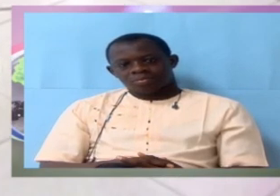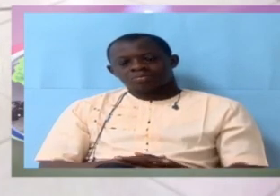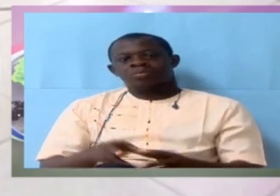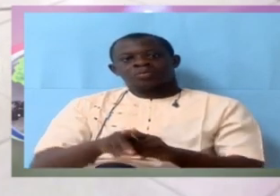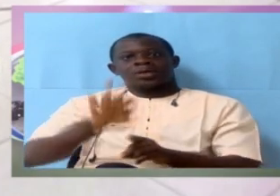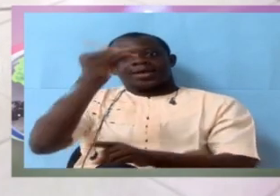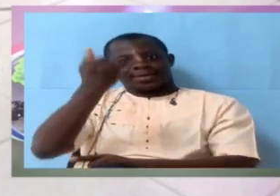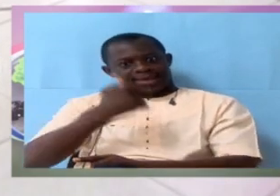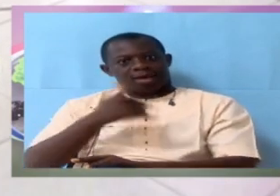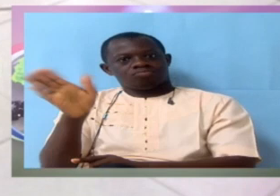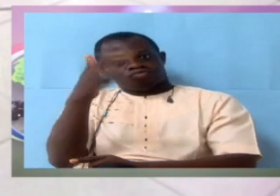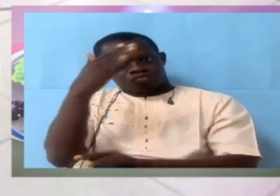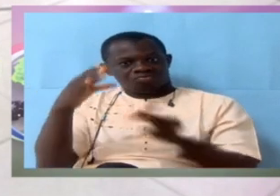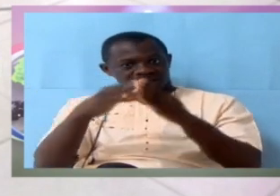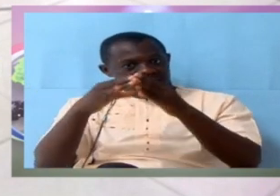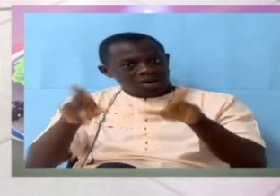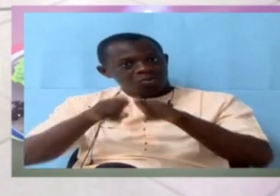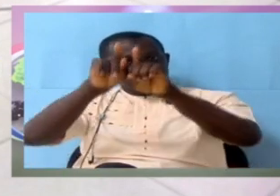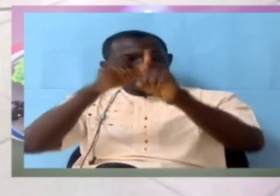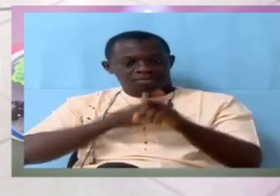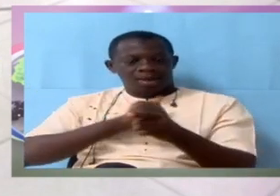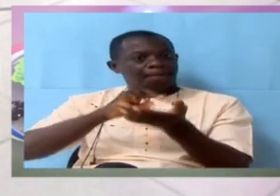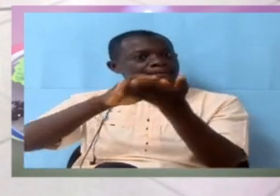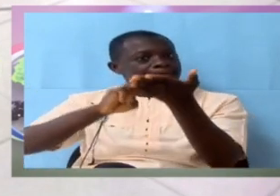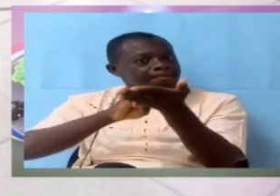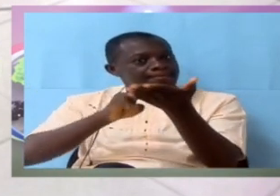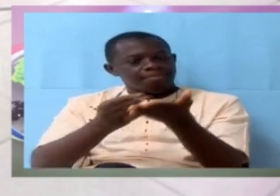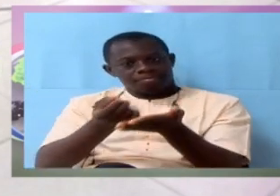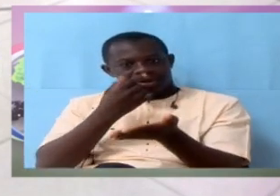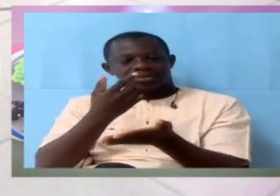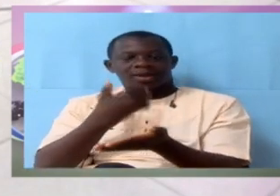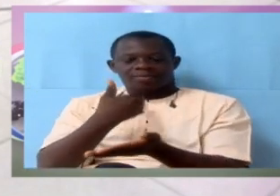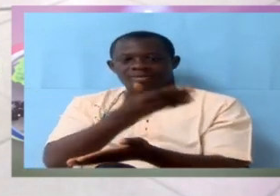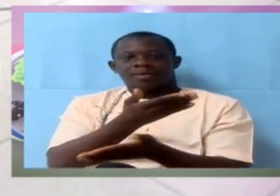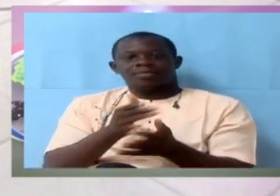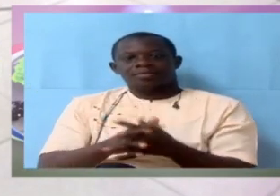Yes, I went with my conventional medicines. But